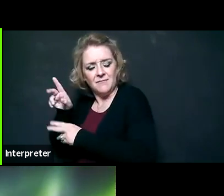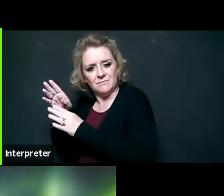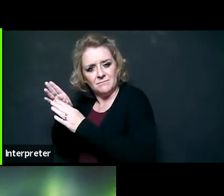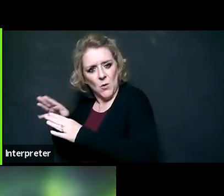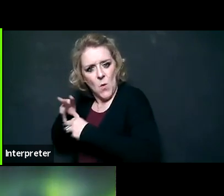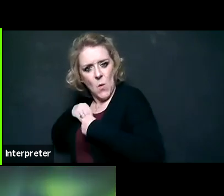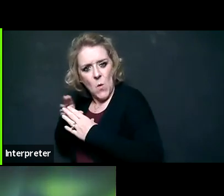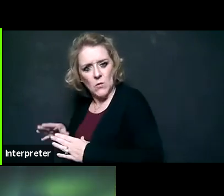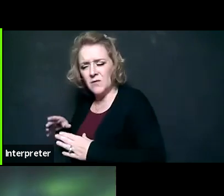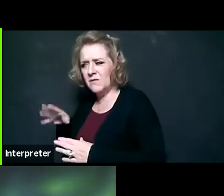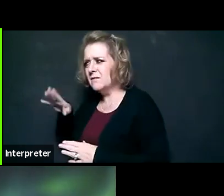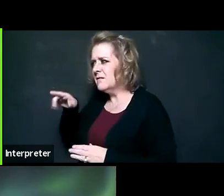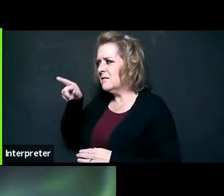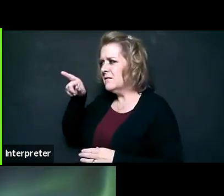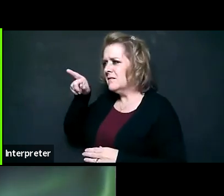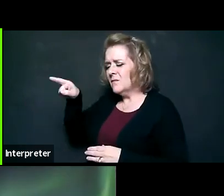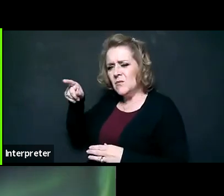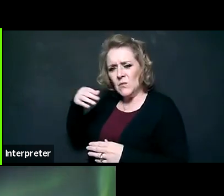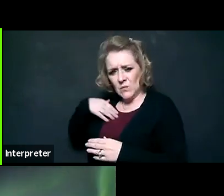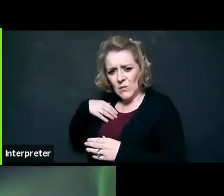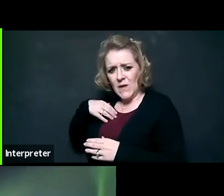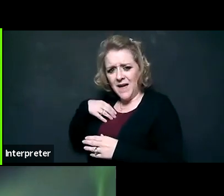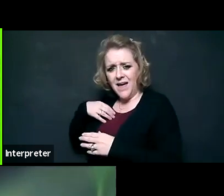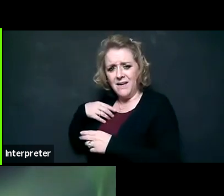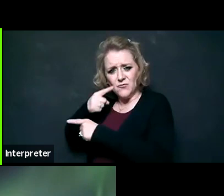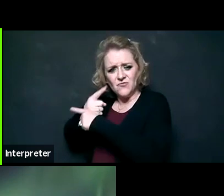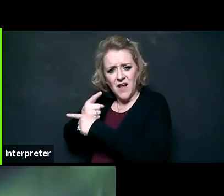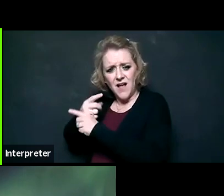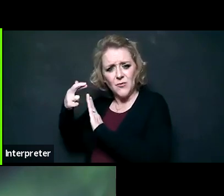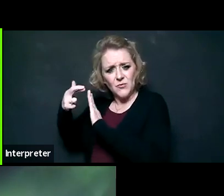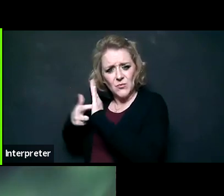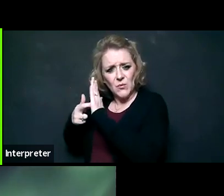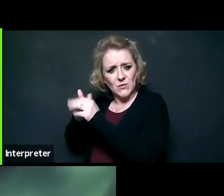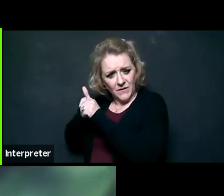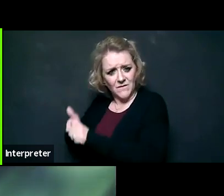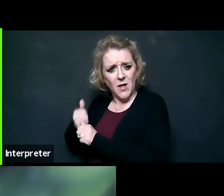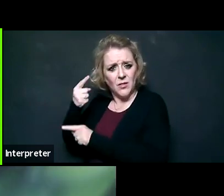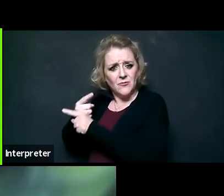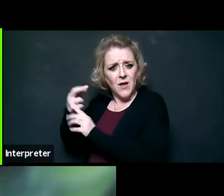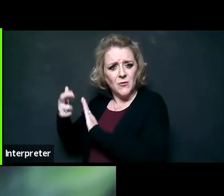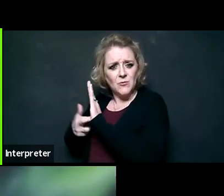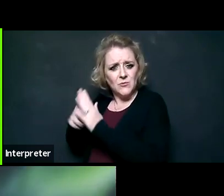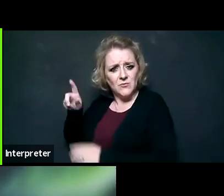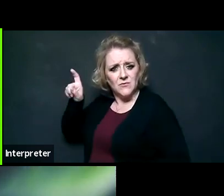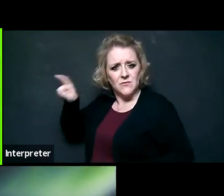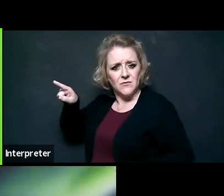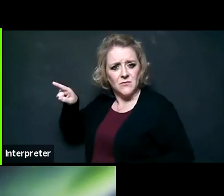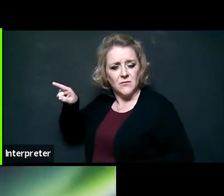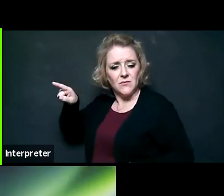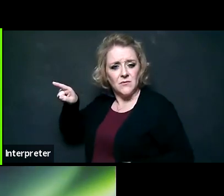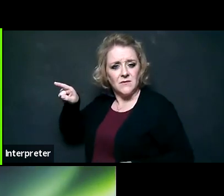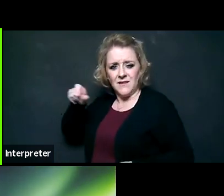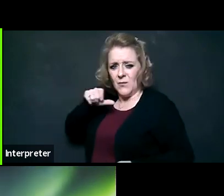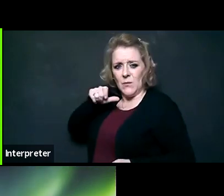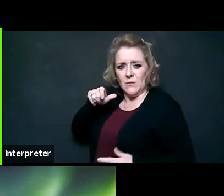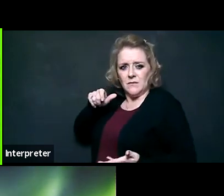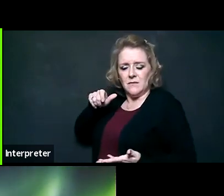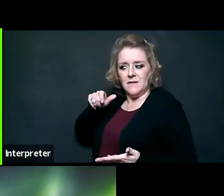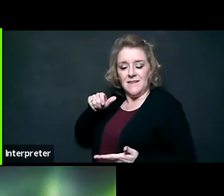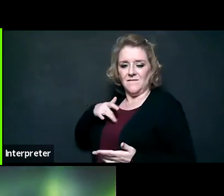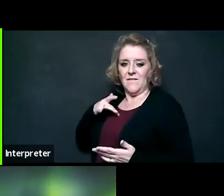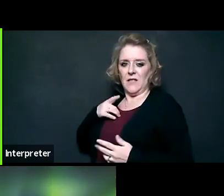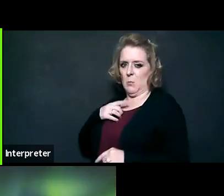got their safety precautions in place, their protocols in place, and if they're following them. If they don't feel comfortable doing that, they can